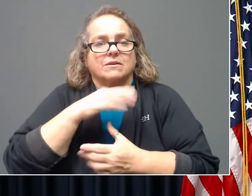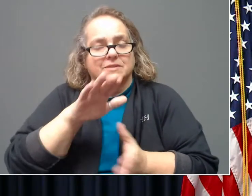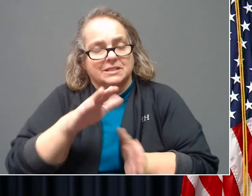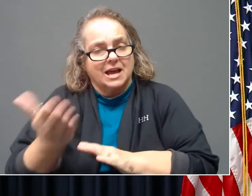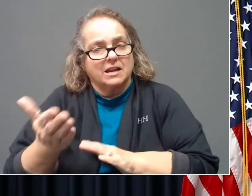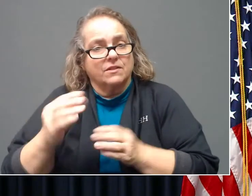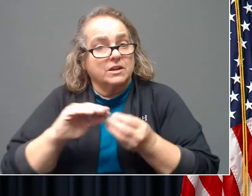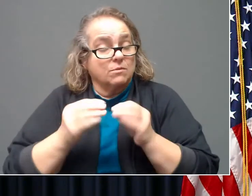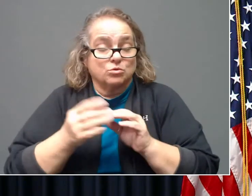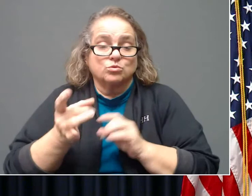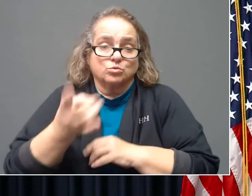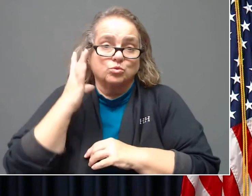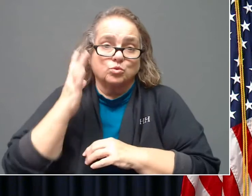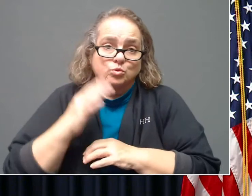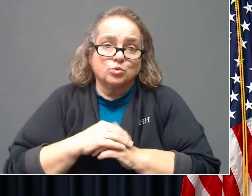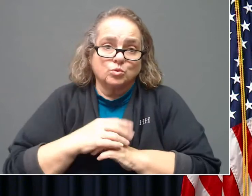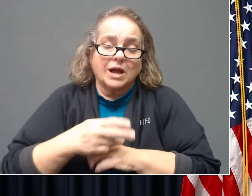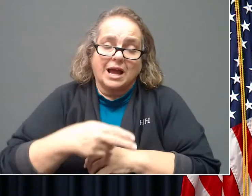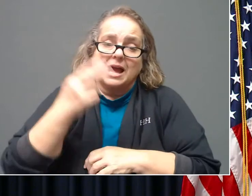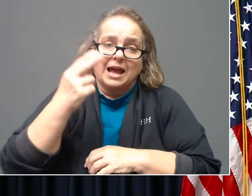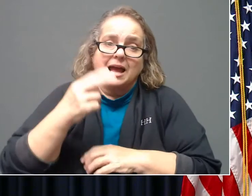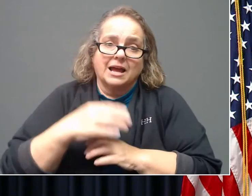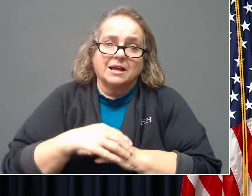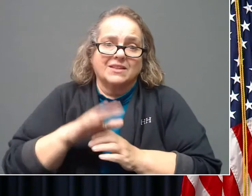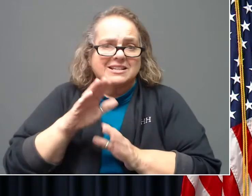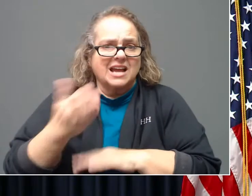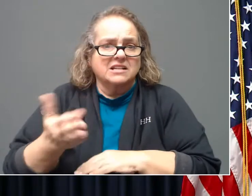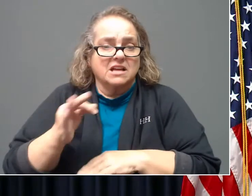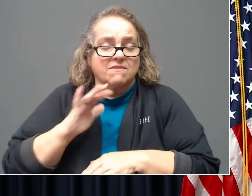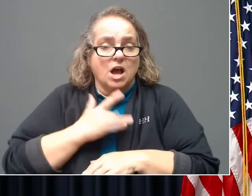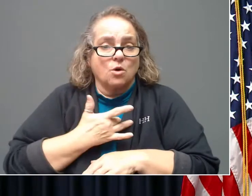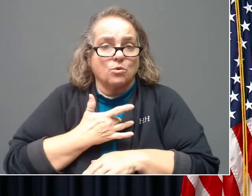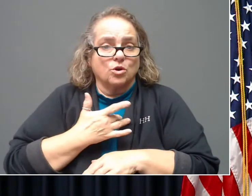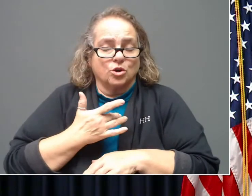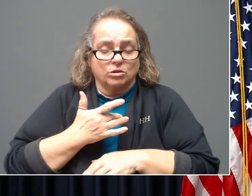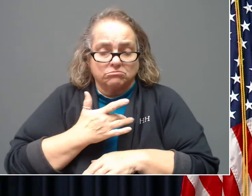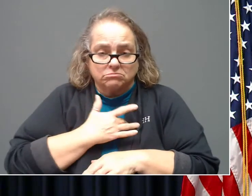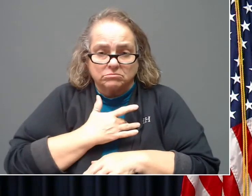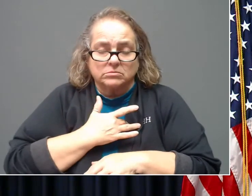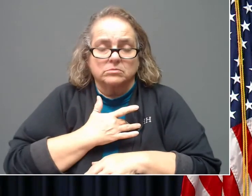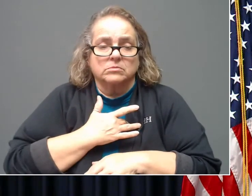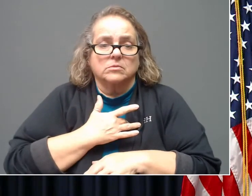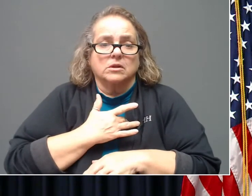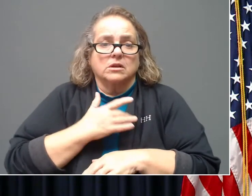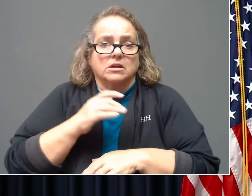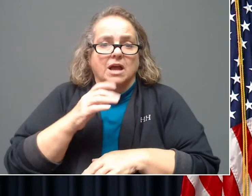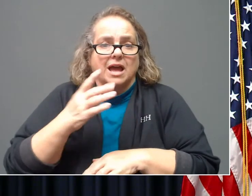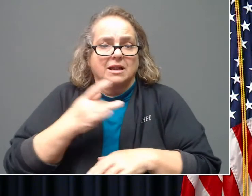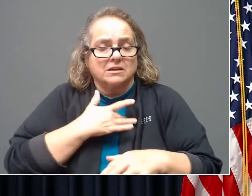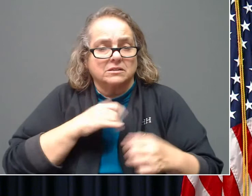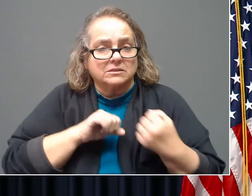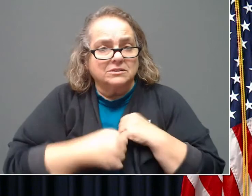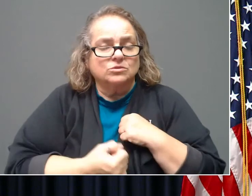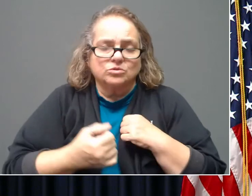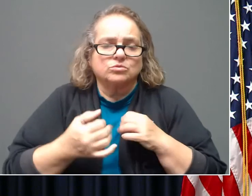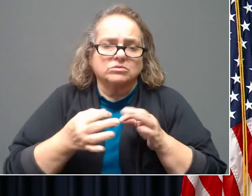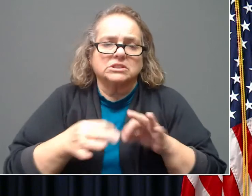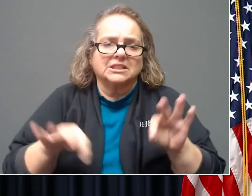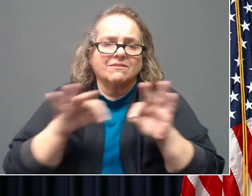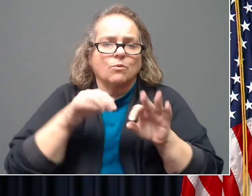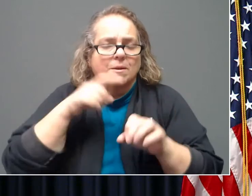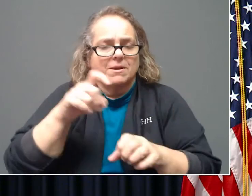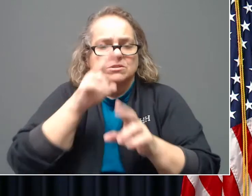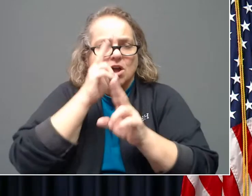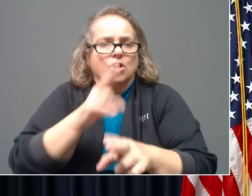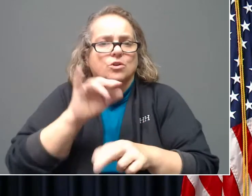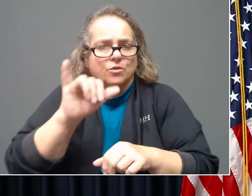staggering. The depths of our tragedy and our sorrow are significant. And we must honor those individuals, and we